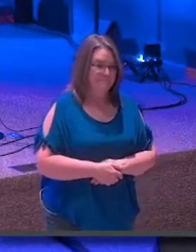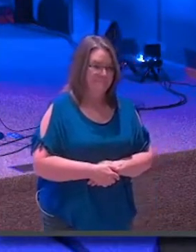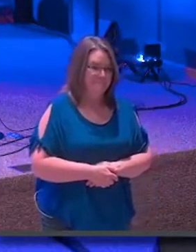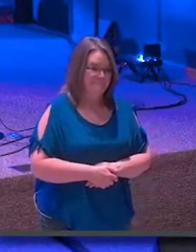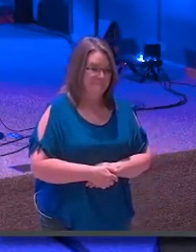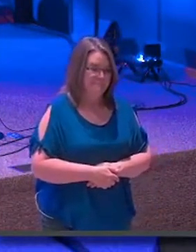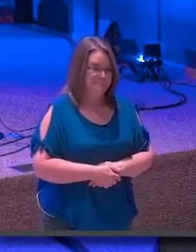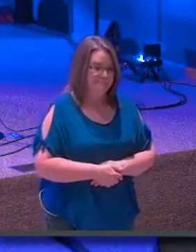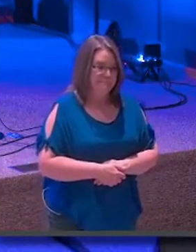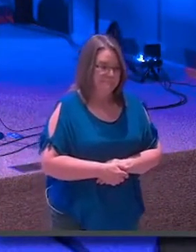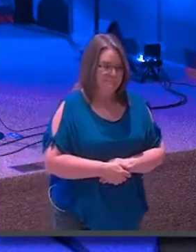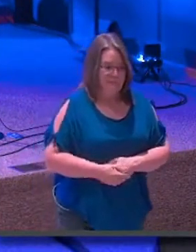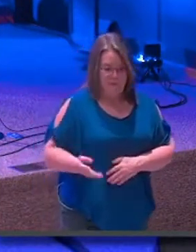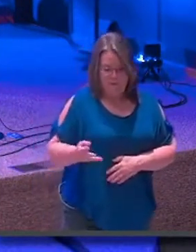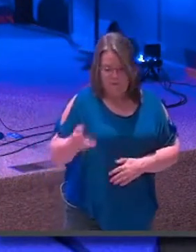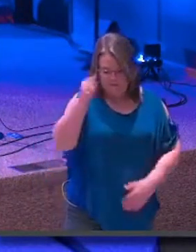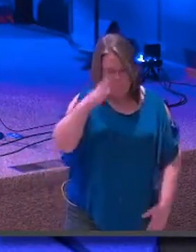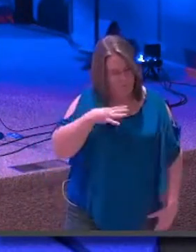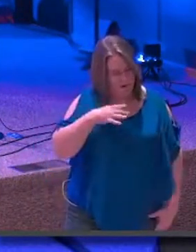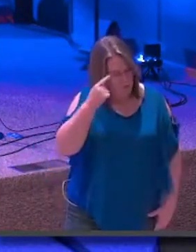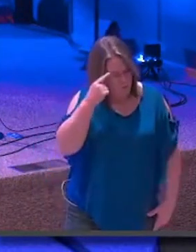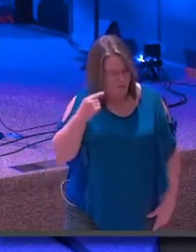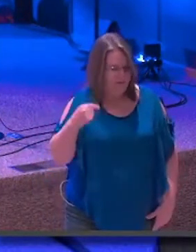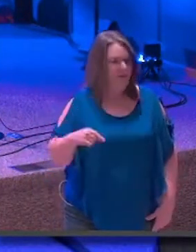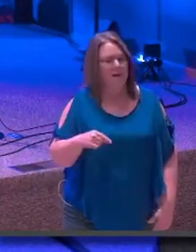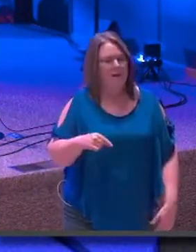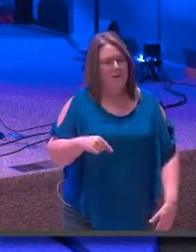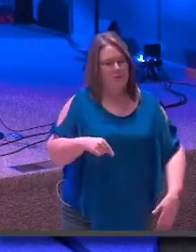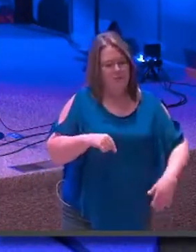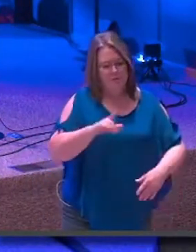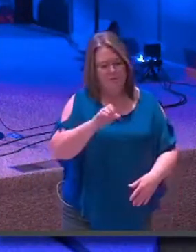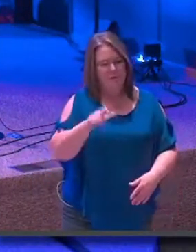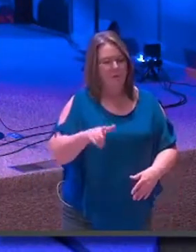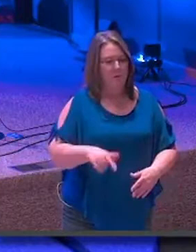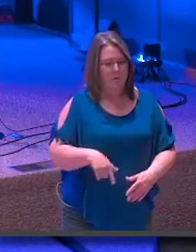These four men, do you think that they were the local mat carrying guild?